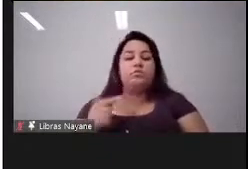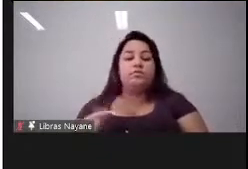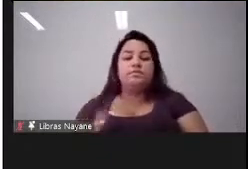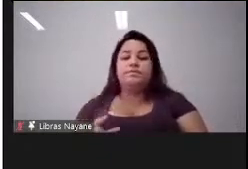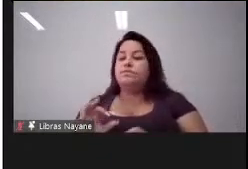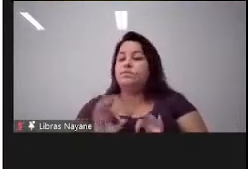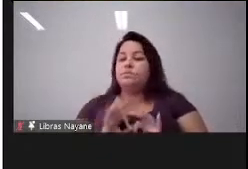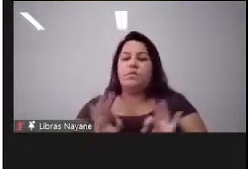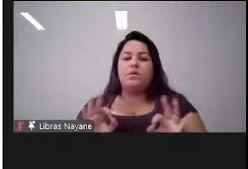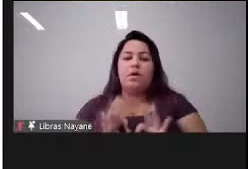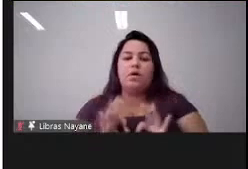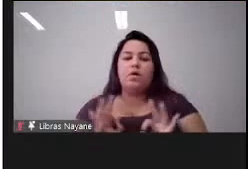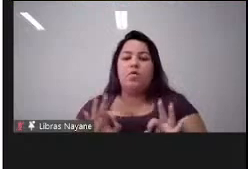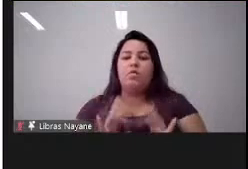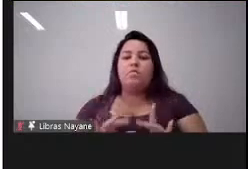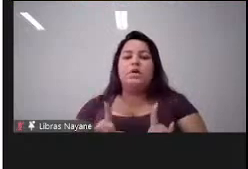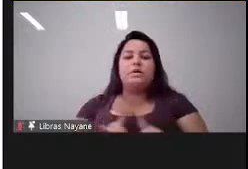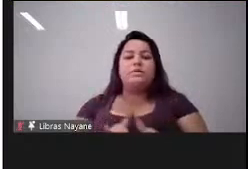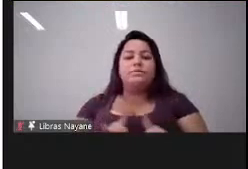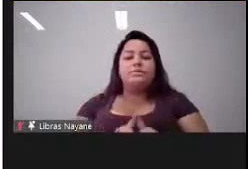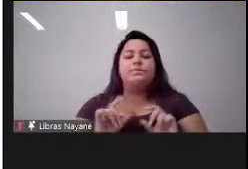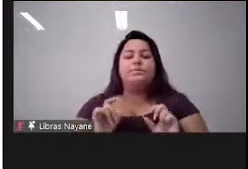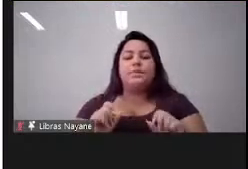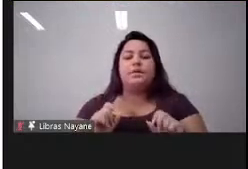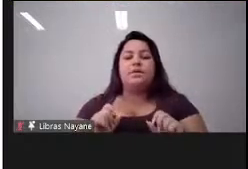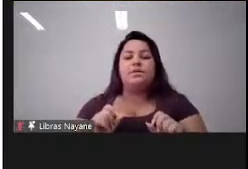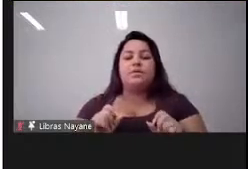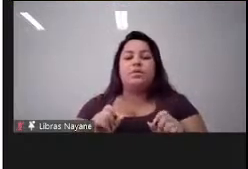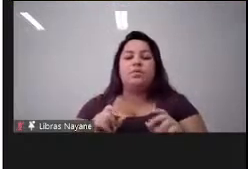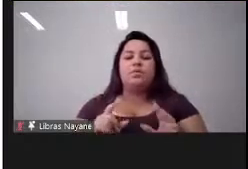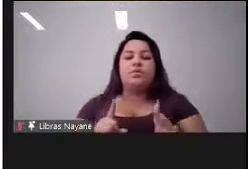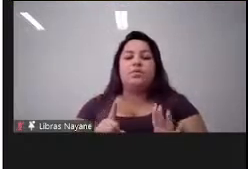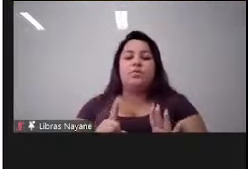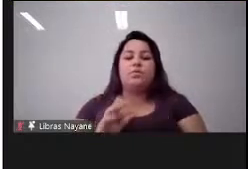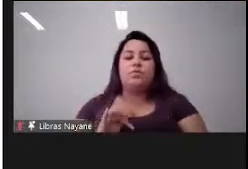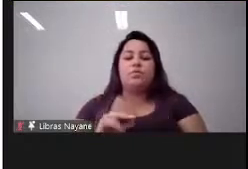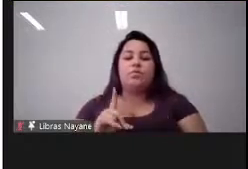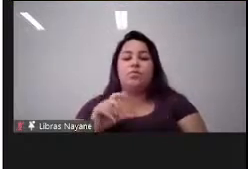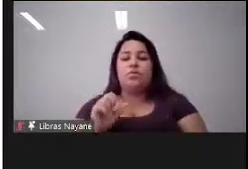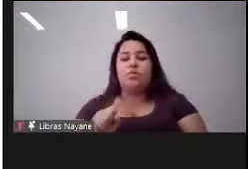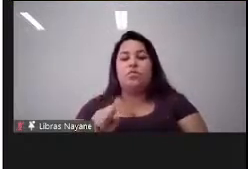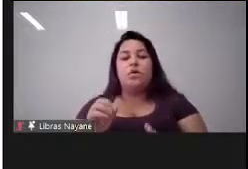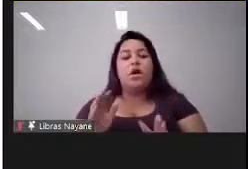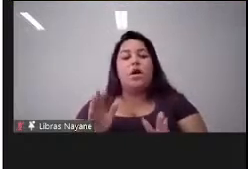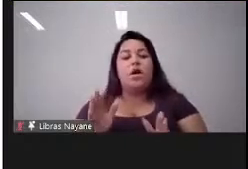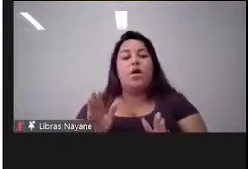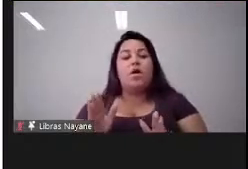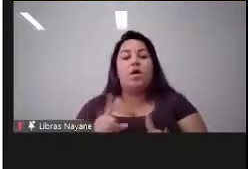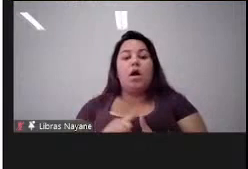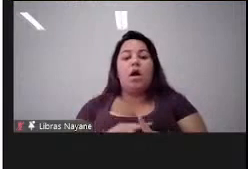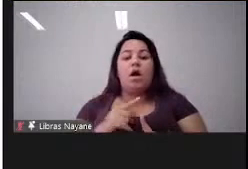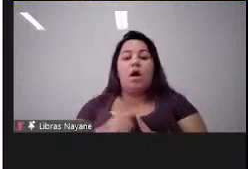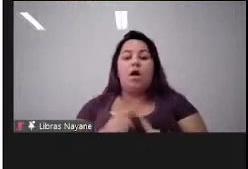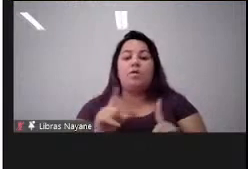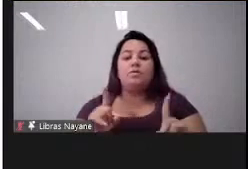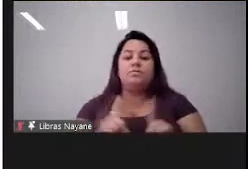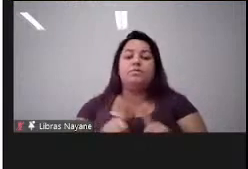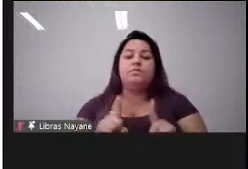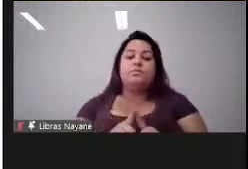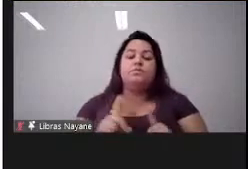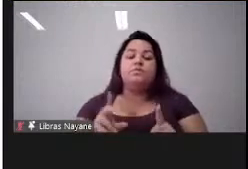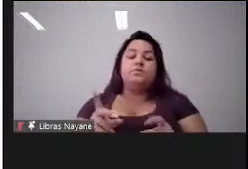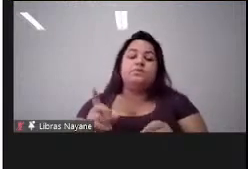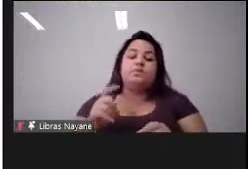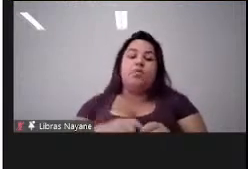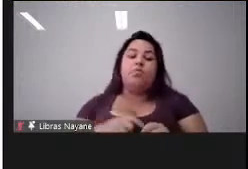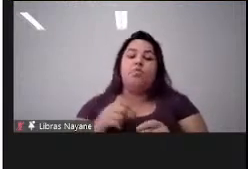As funds are accumulating, most of or some of the investment returns are tax-free. It used to be the case